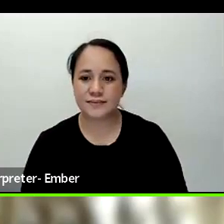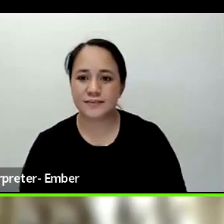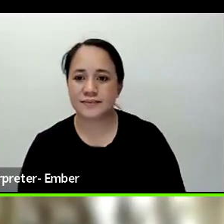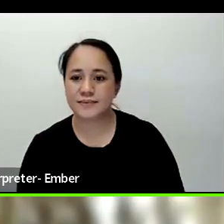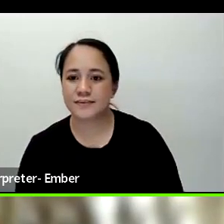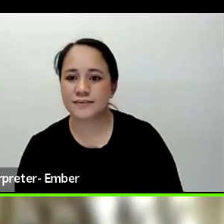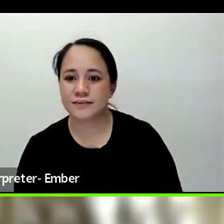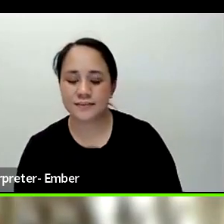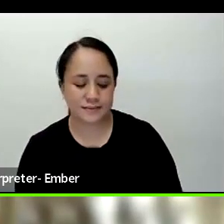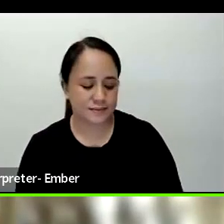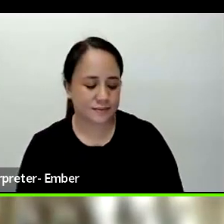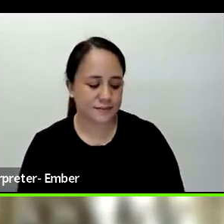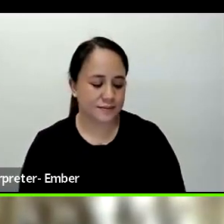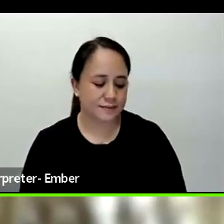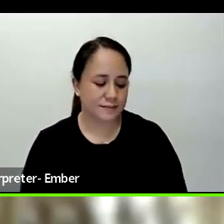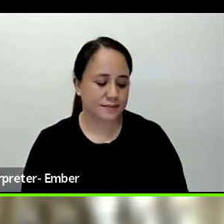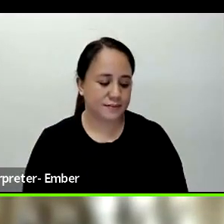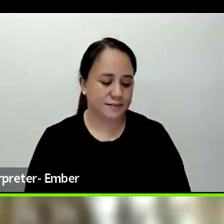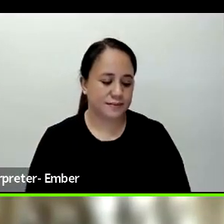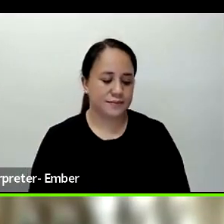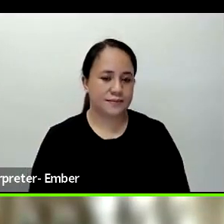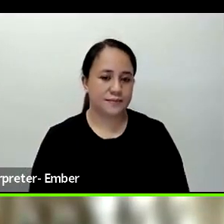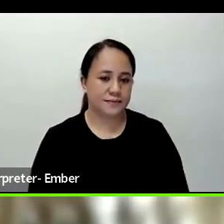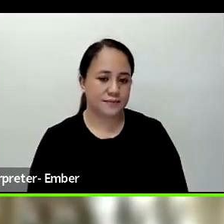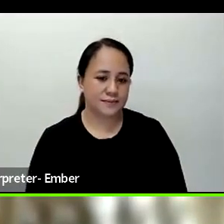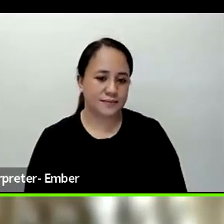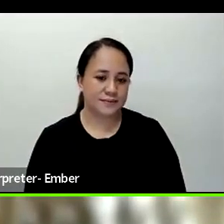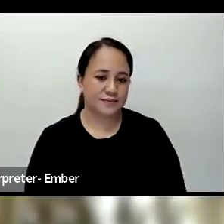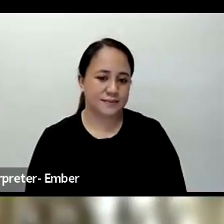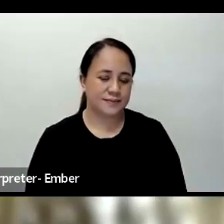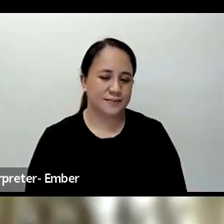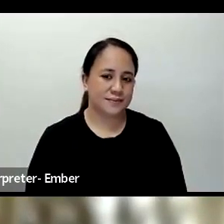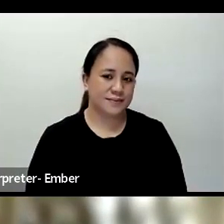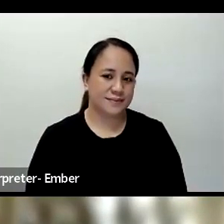Or we can start with Doc Francis muna, the historian.